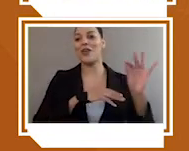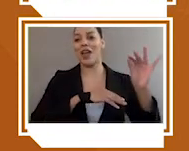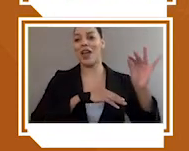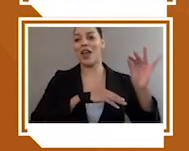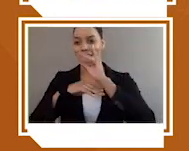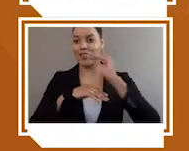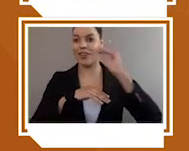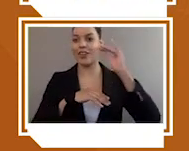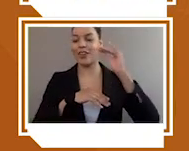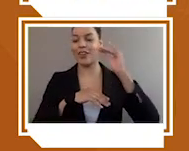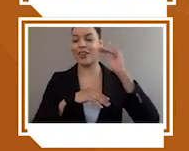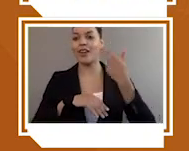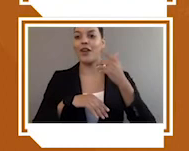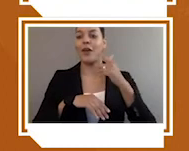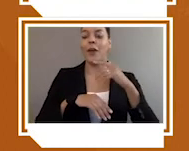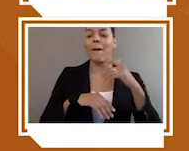life.